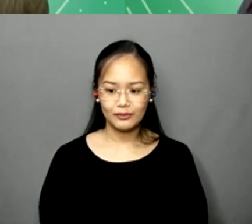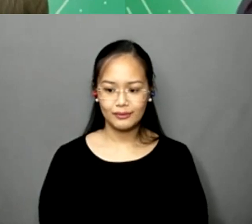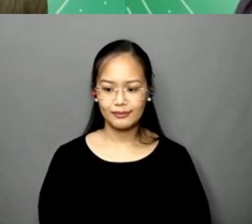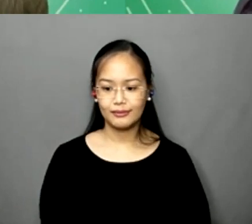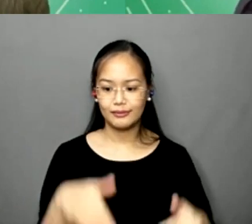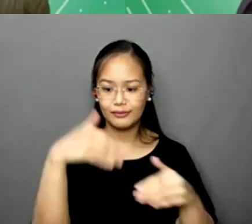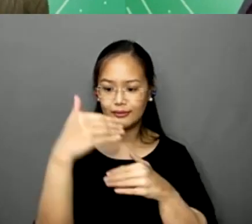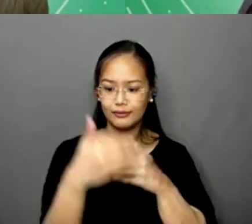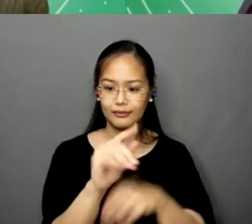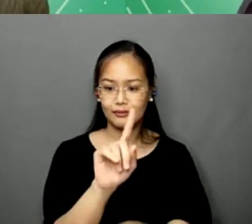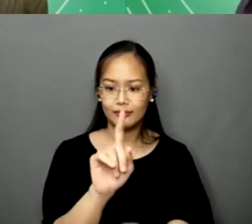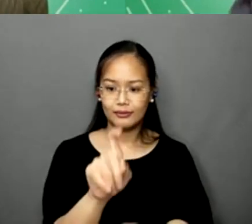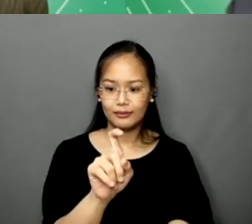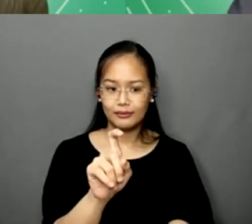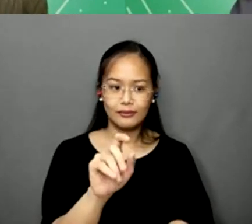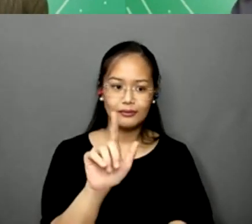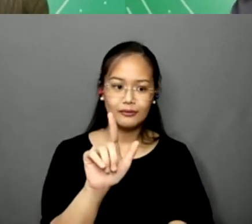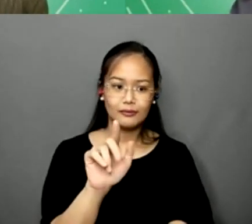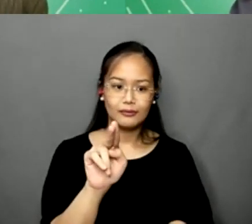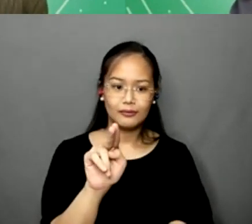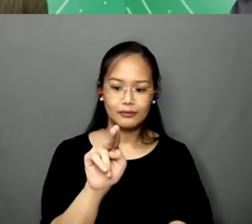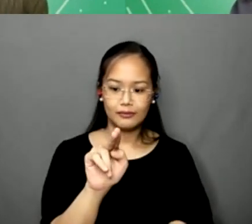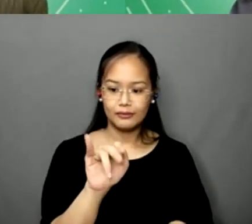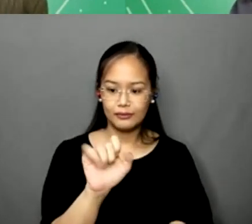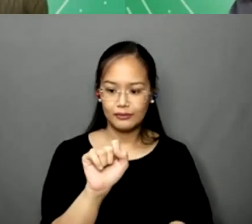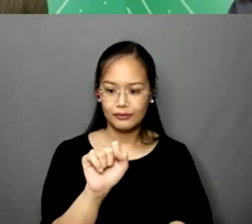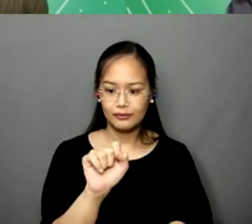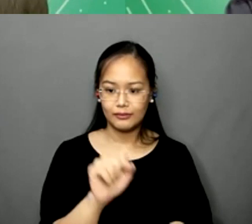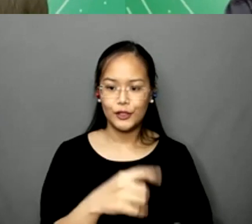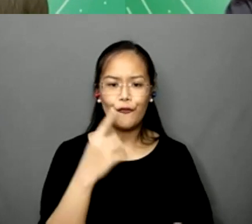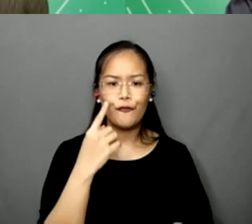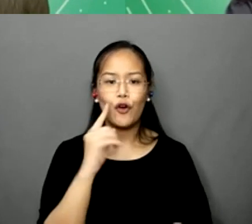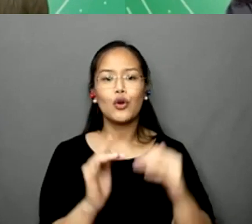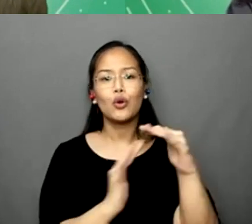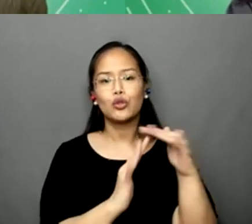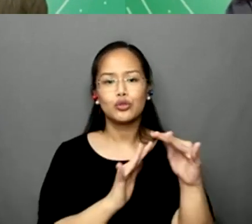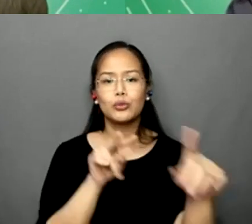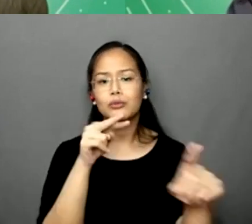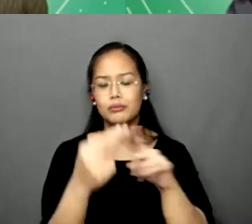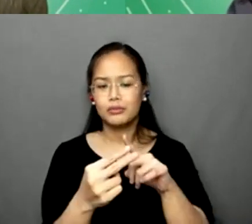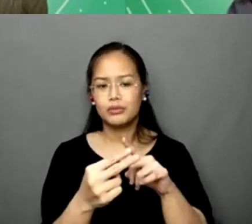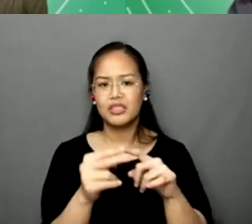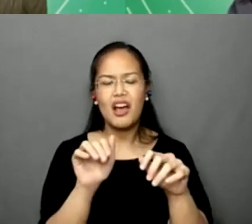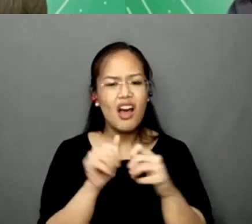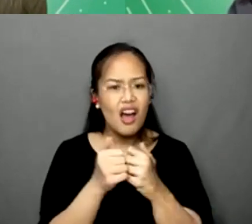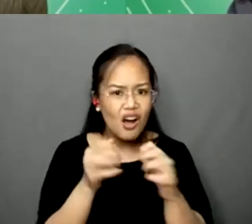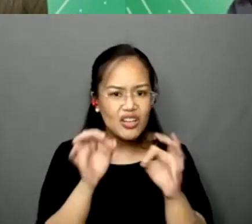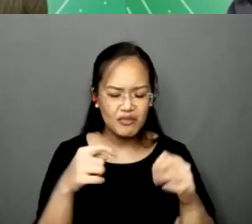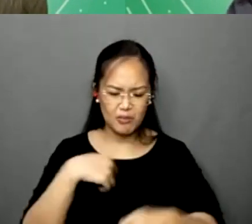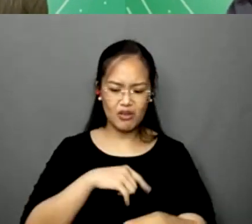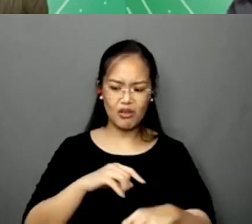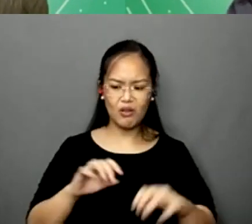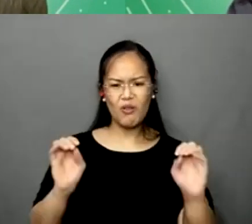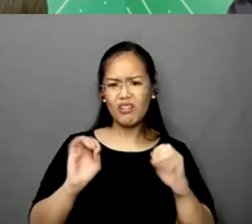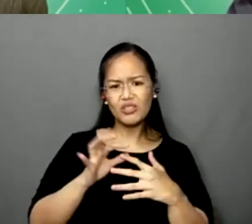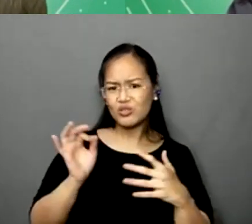next question is from Luis. In a consumer point of view, what if we have no choice to purchase items from